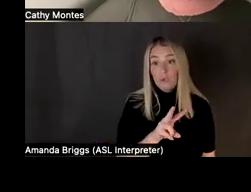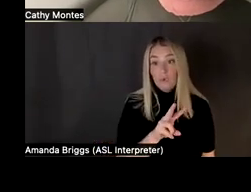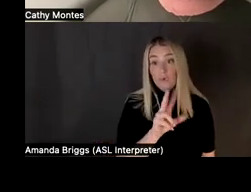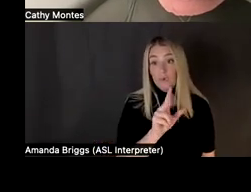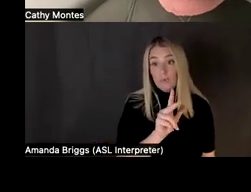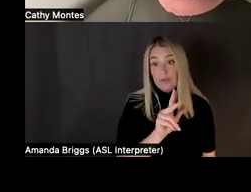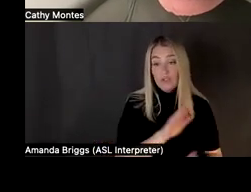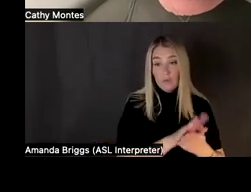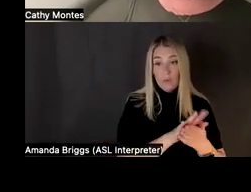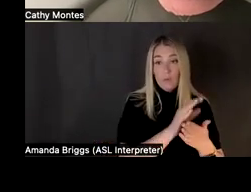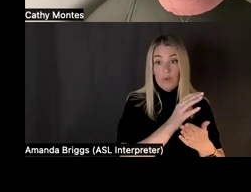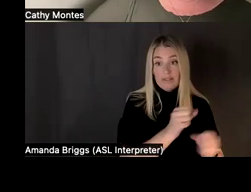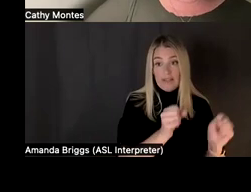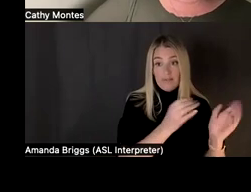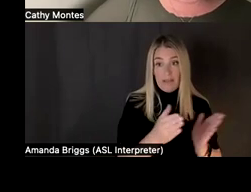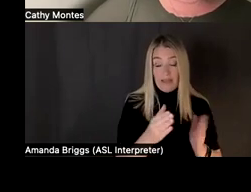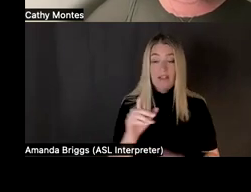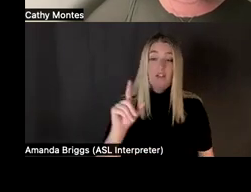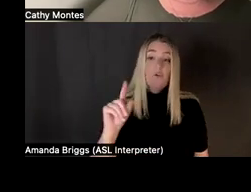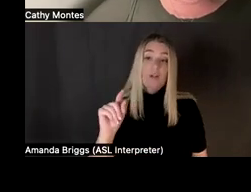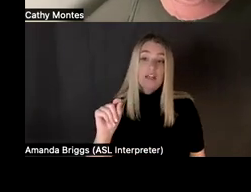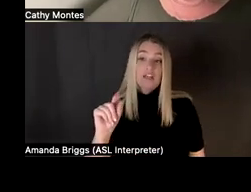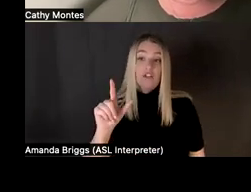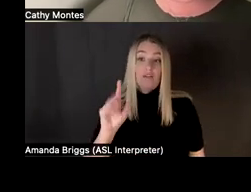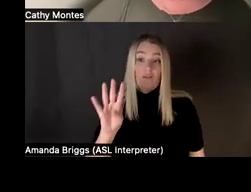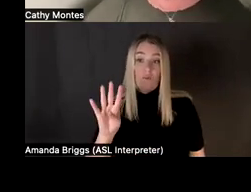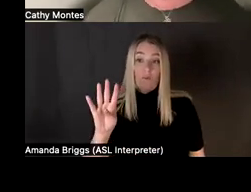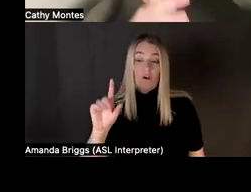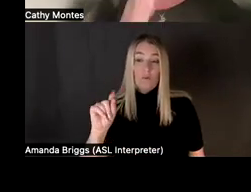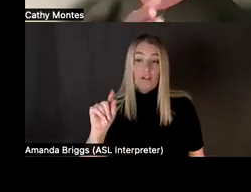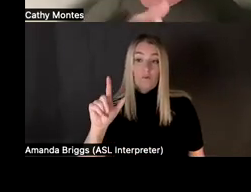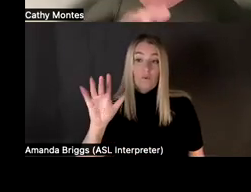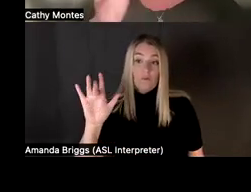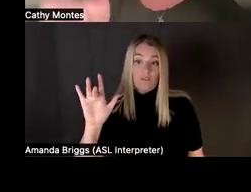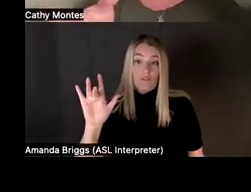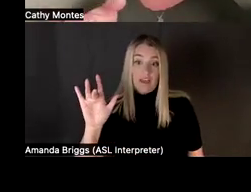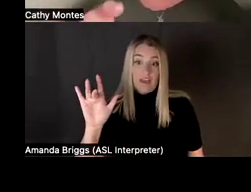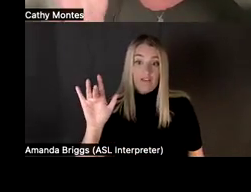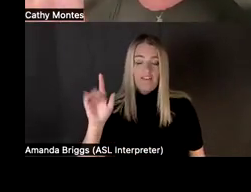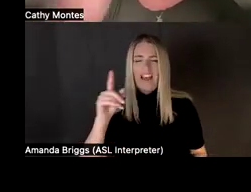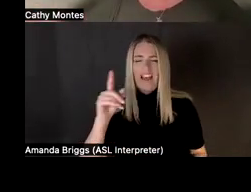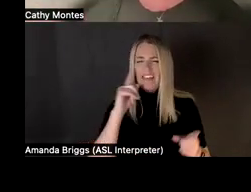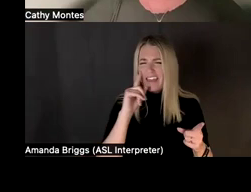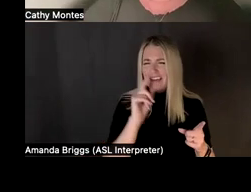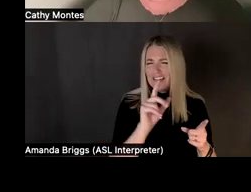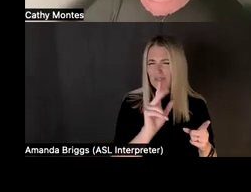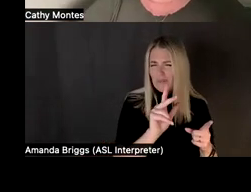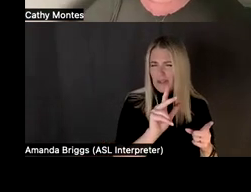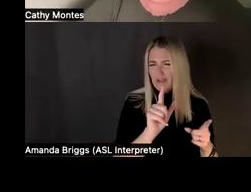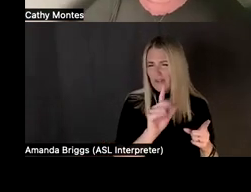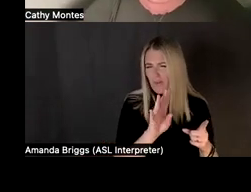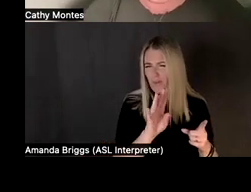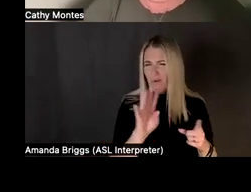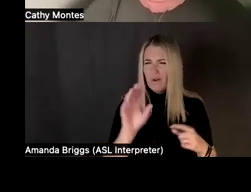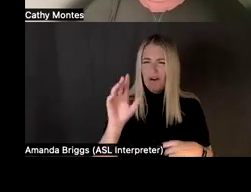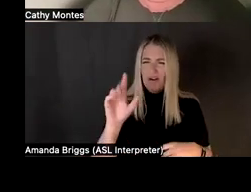2022/23 school safety plan and the 2024/25? I think the parent meant to say 2023/24 versus the